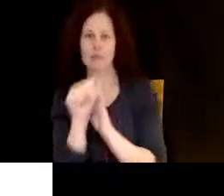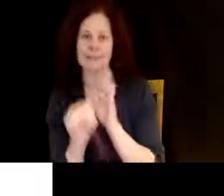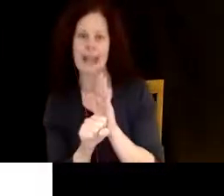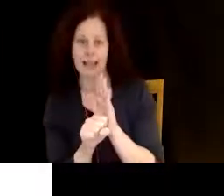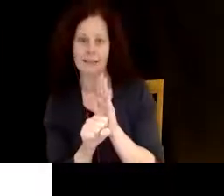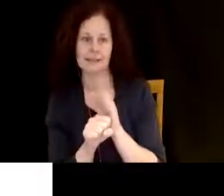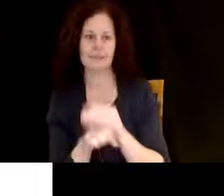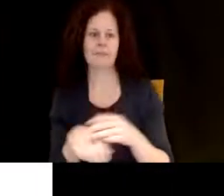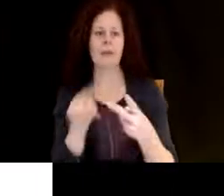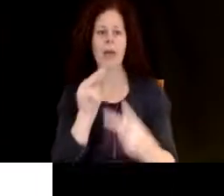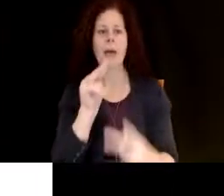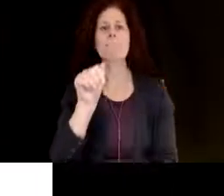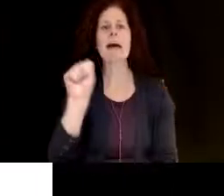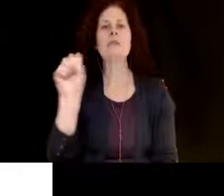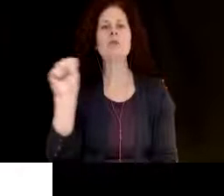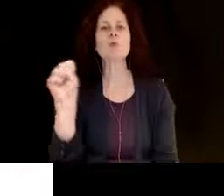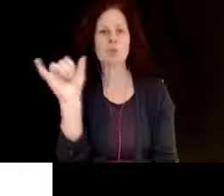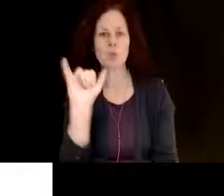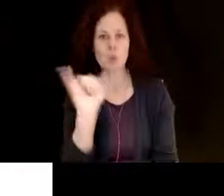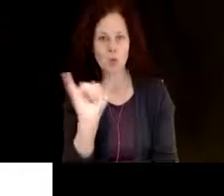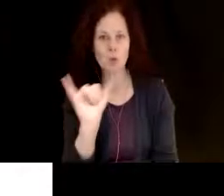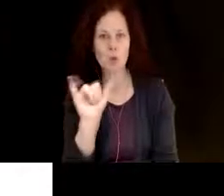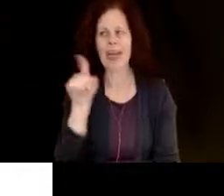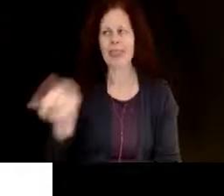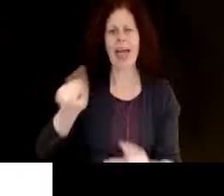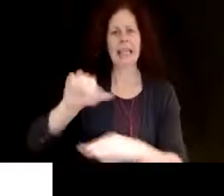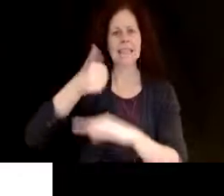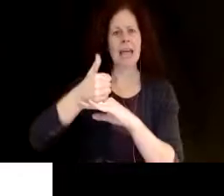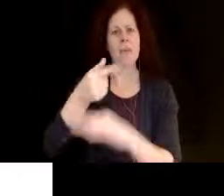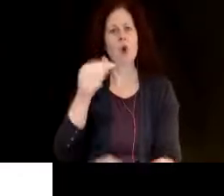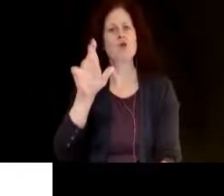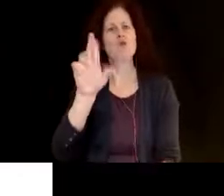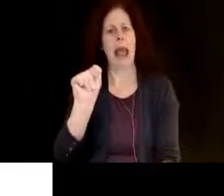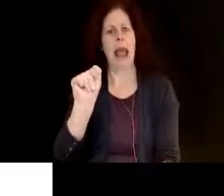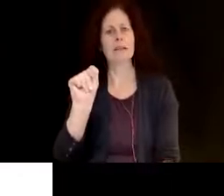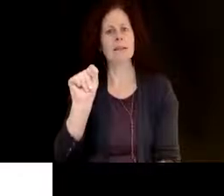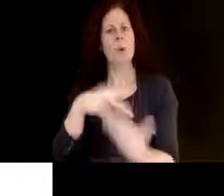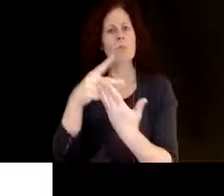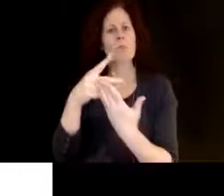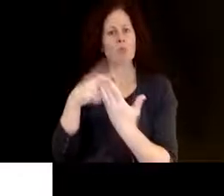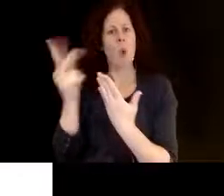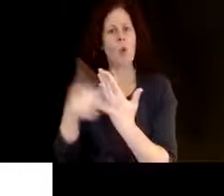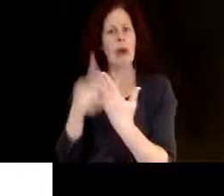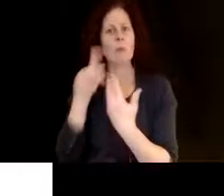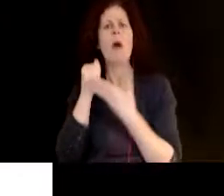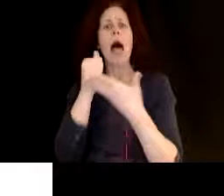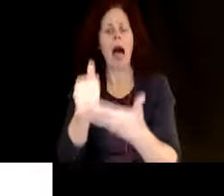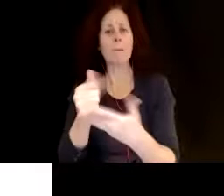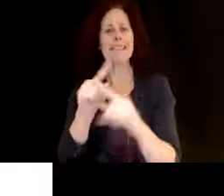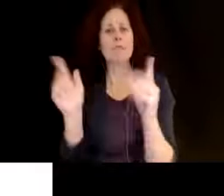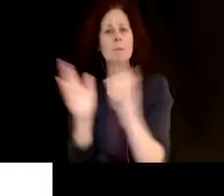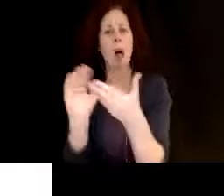in Massachusetts, which has started a grant program to help municipalities both achieve